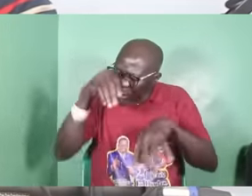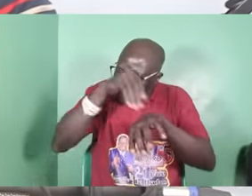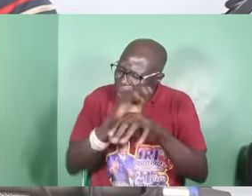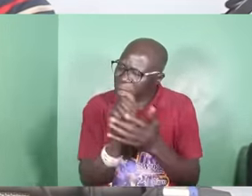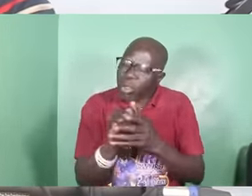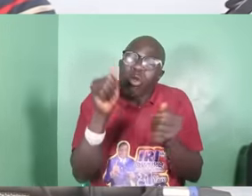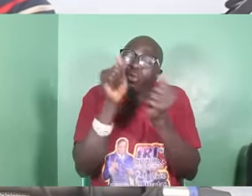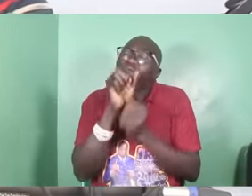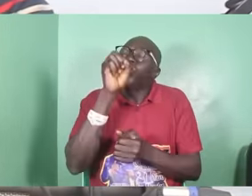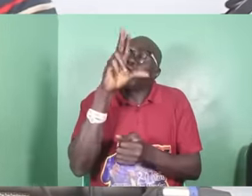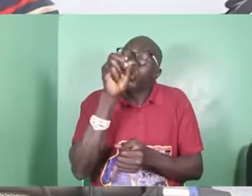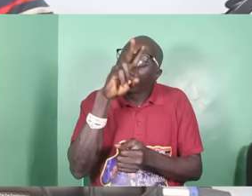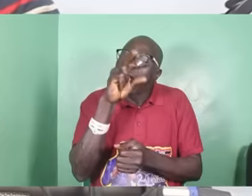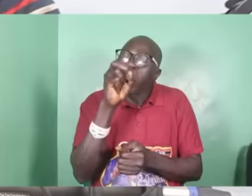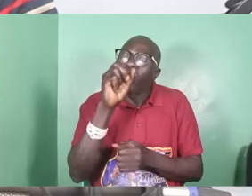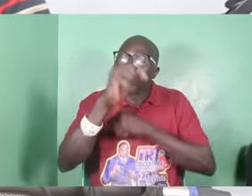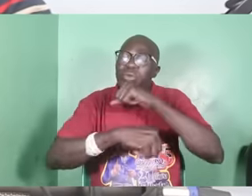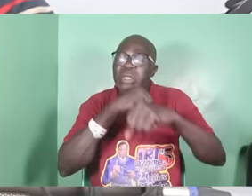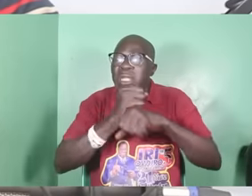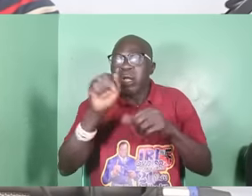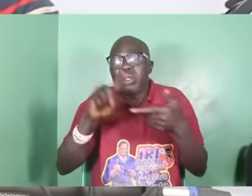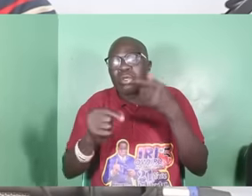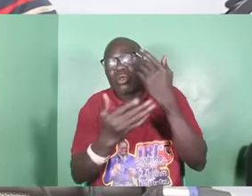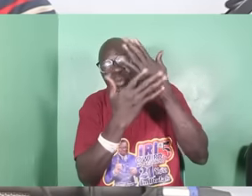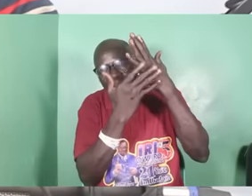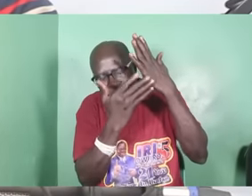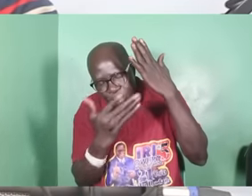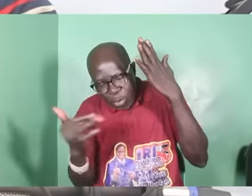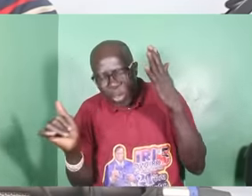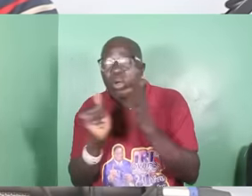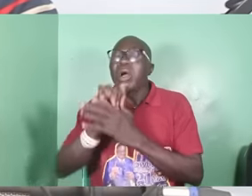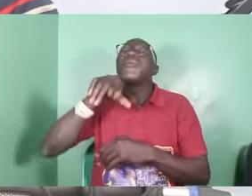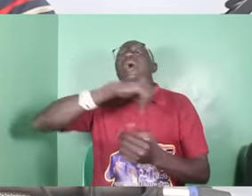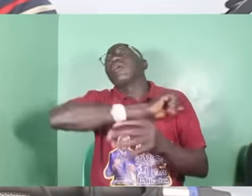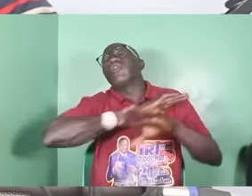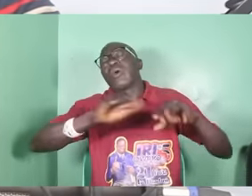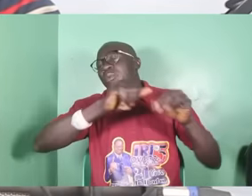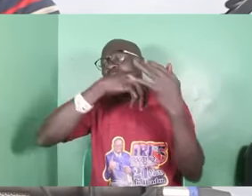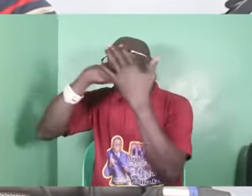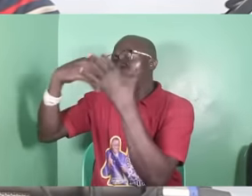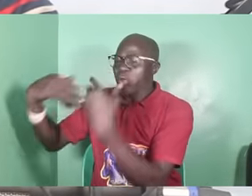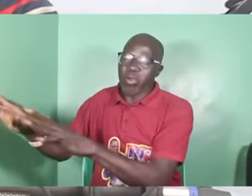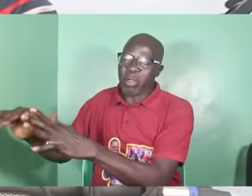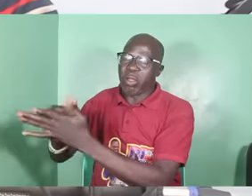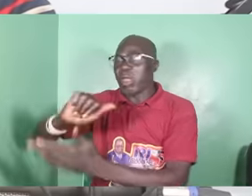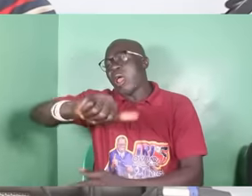woman with the 12 years of God. Even if you now divorce, I will have another one.